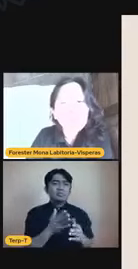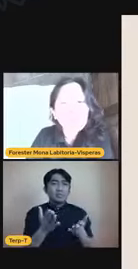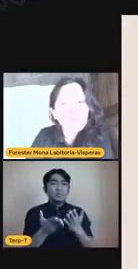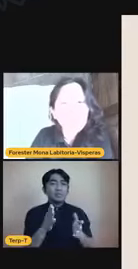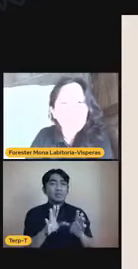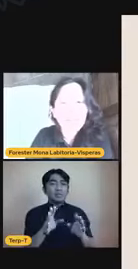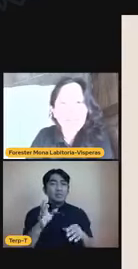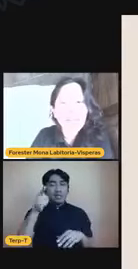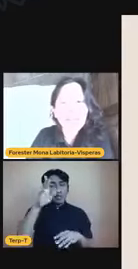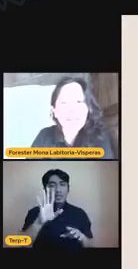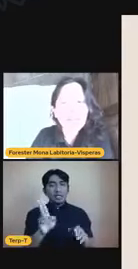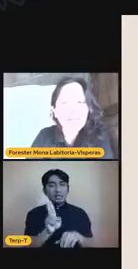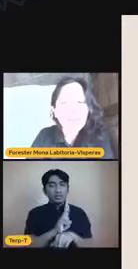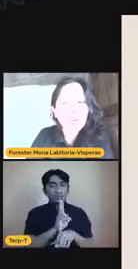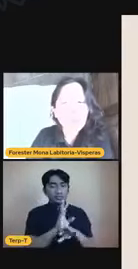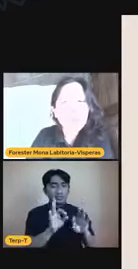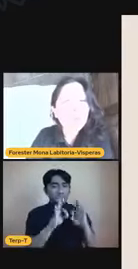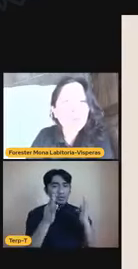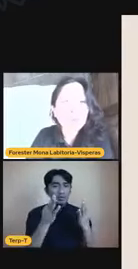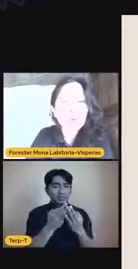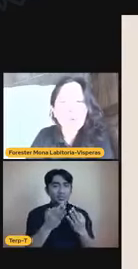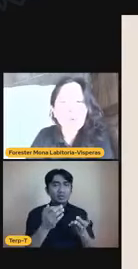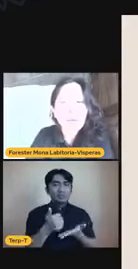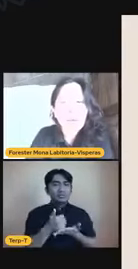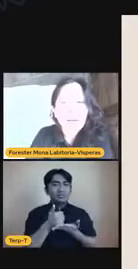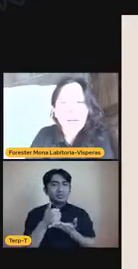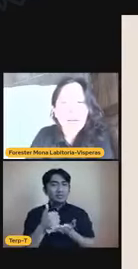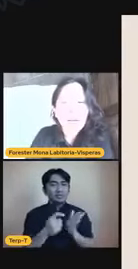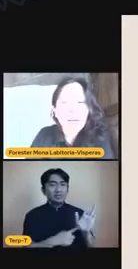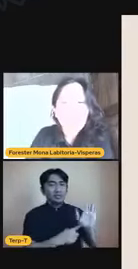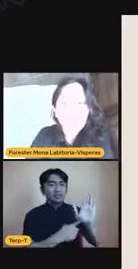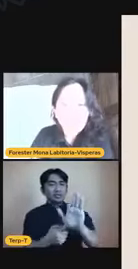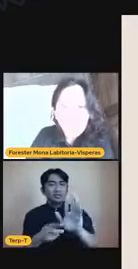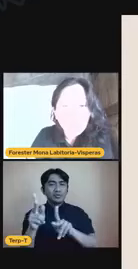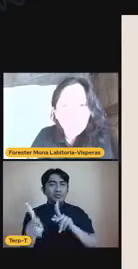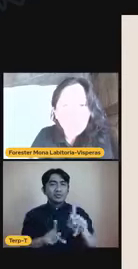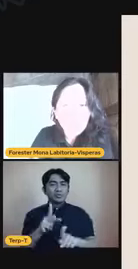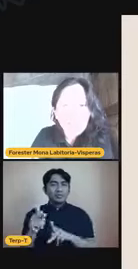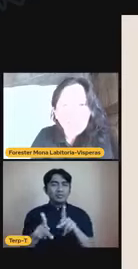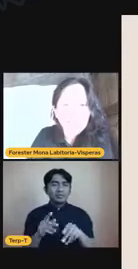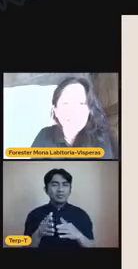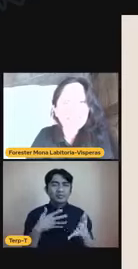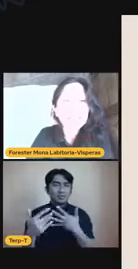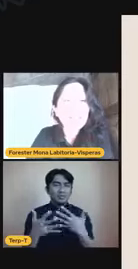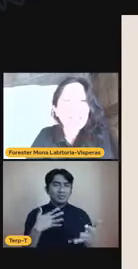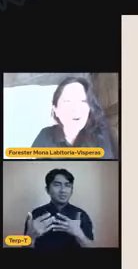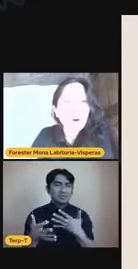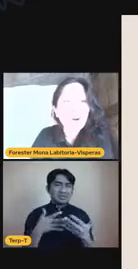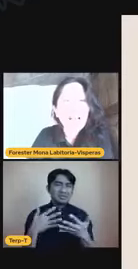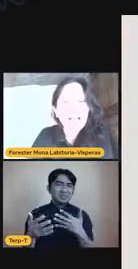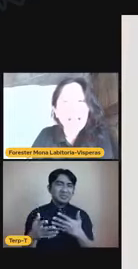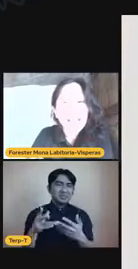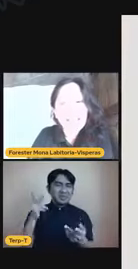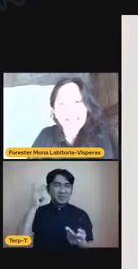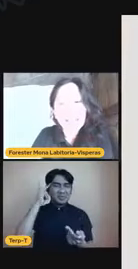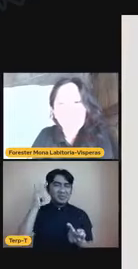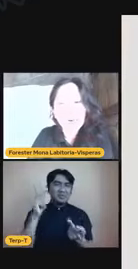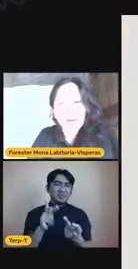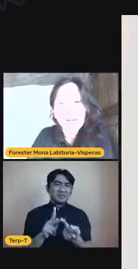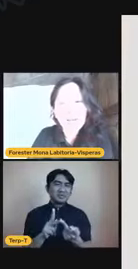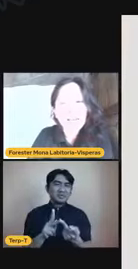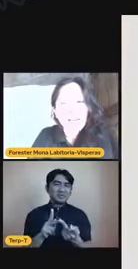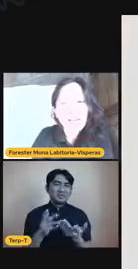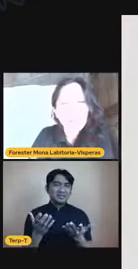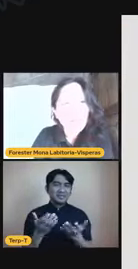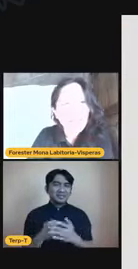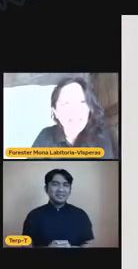to minister to people, right? We don't know. But whatever it is, ora et